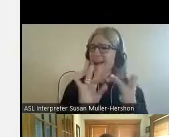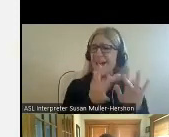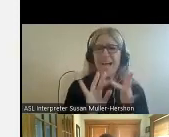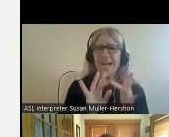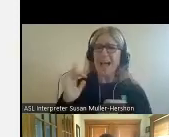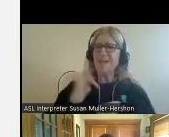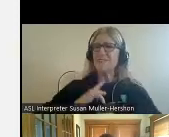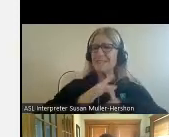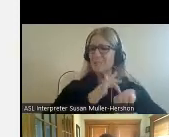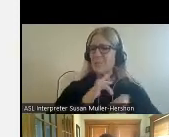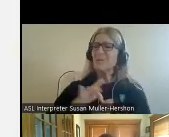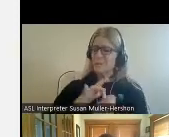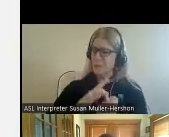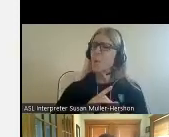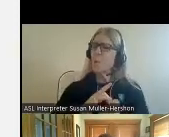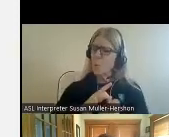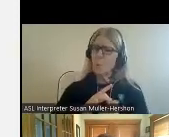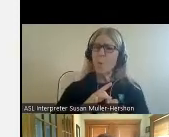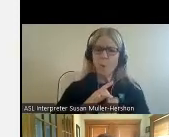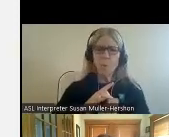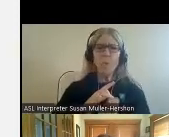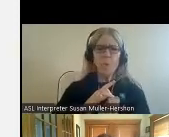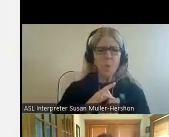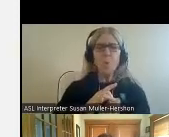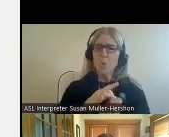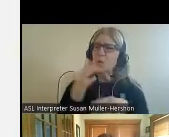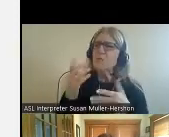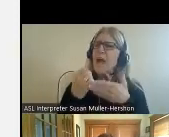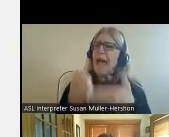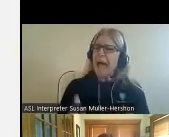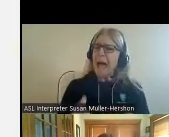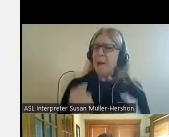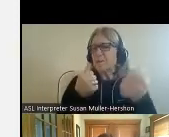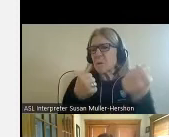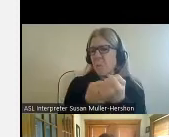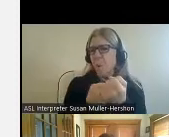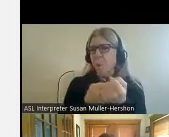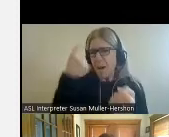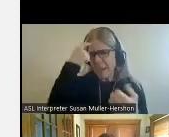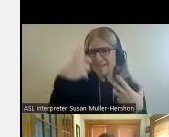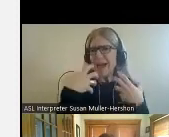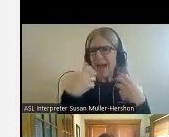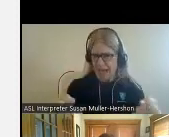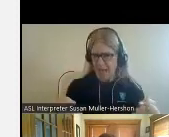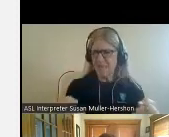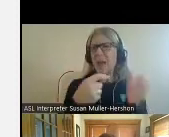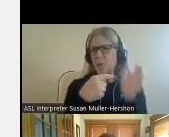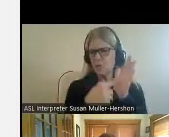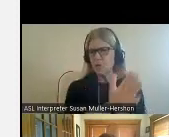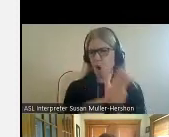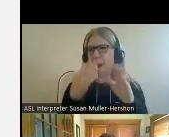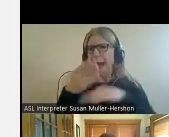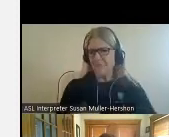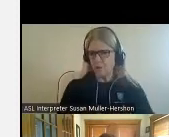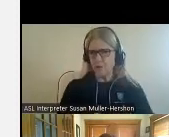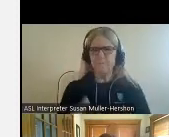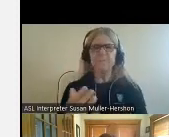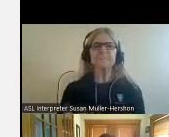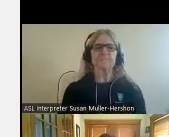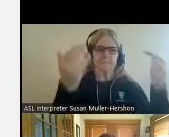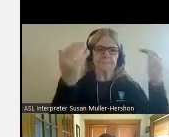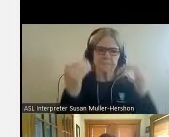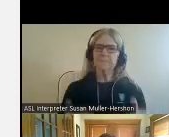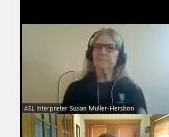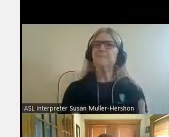resources that are curated to help support mental health, and I'll show a quick slide of that after this one wraps up.